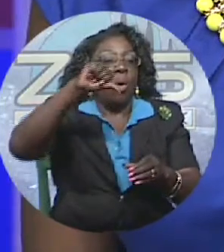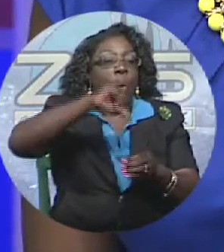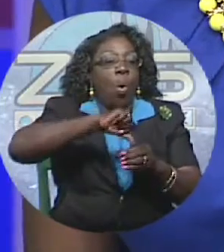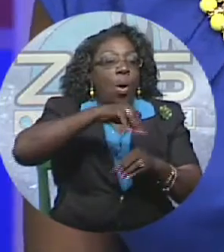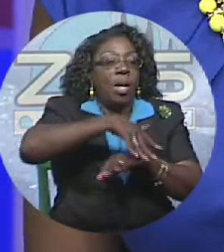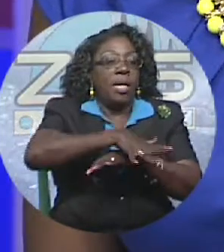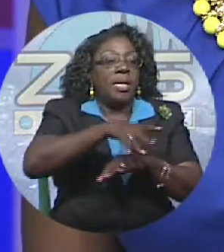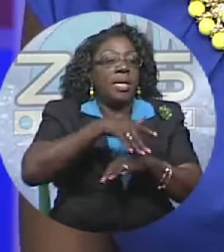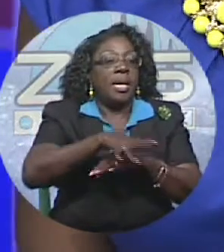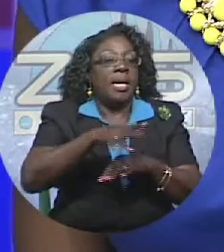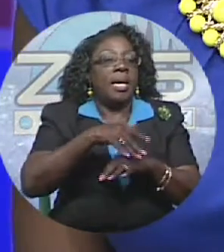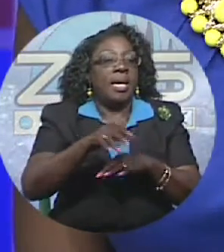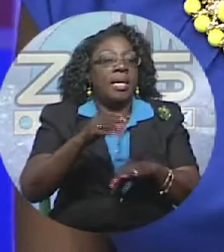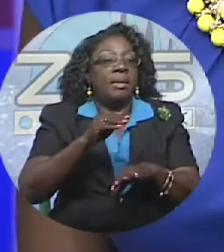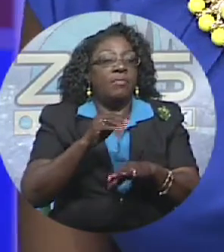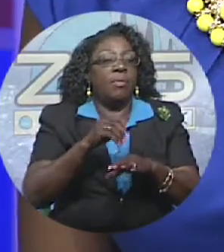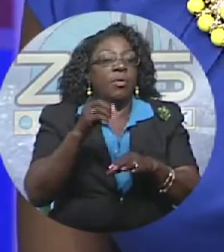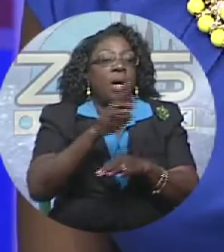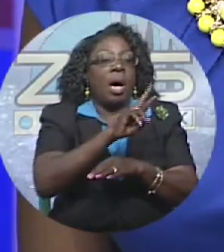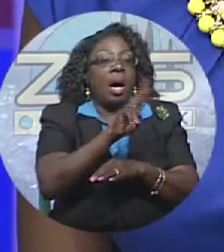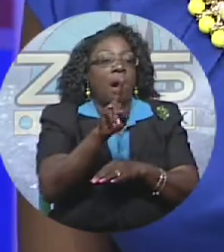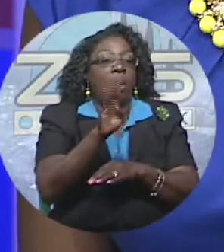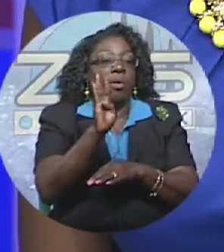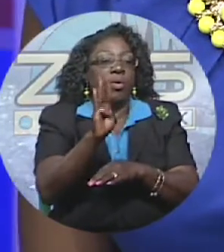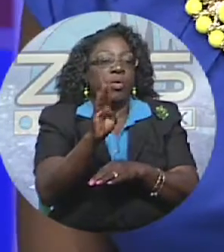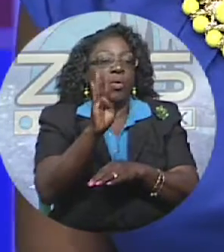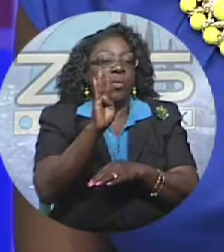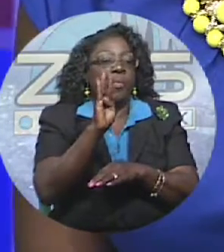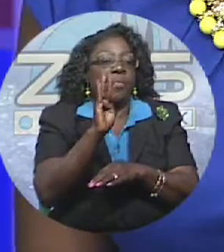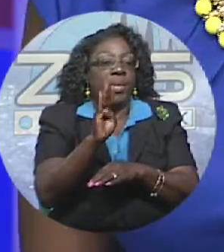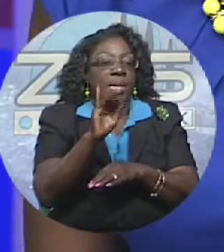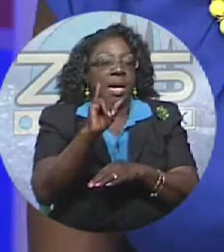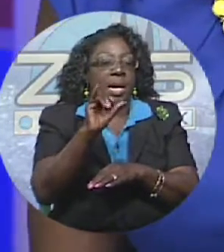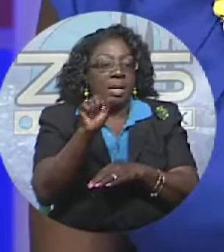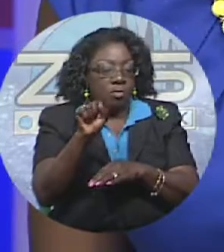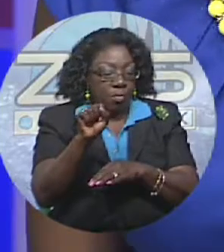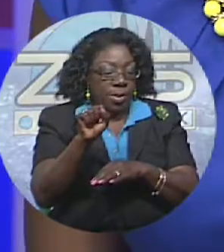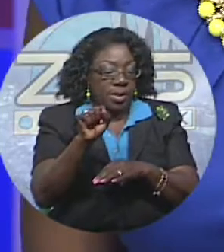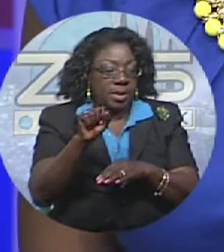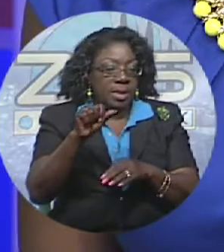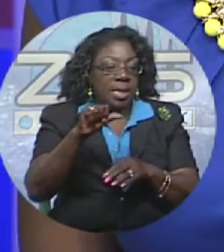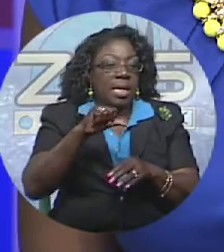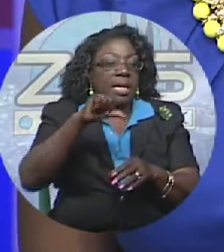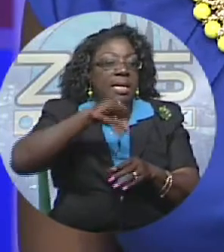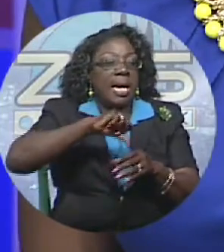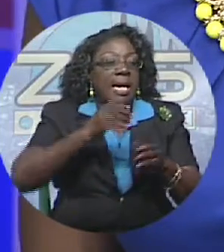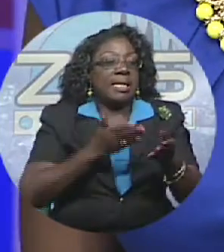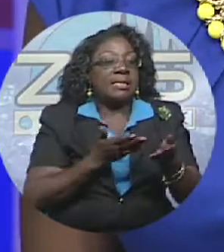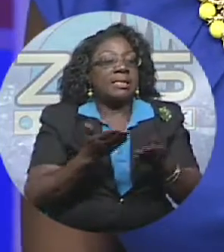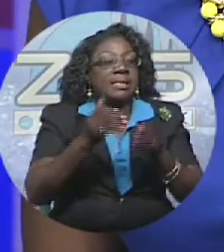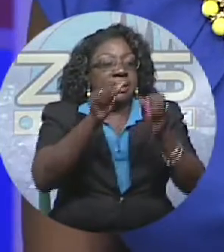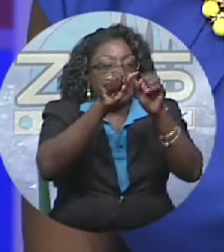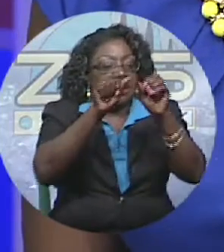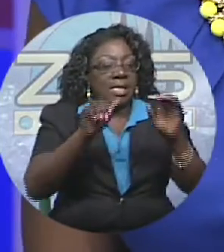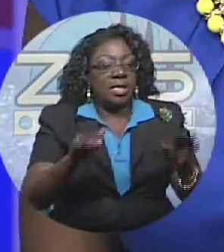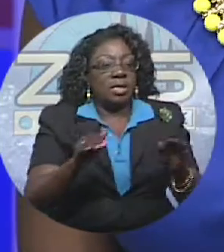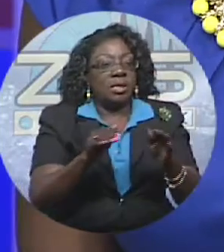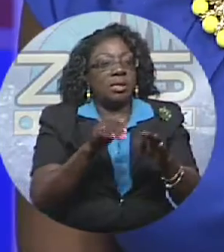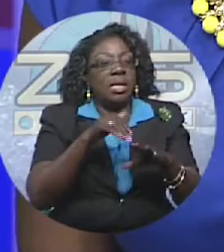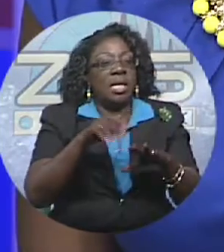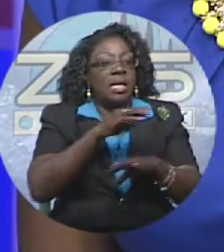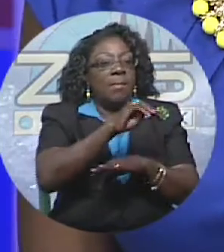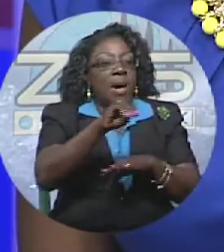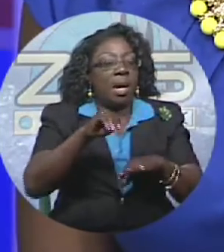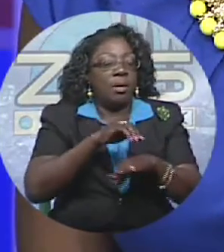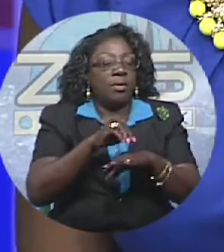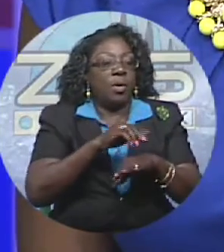Sandyport service station. Following an inspection at the site, a leak was found at the dispenser closest to the boat fueling dock.